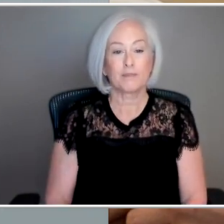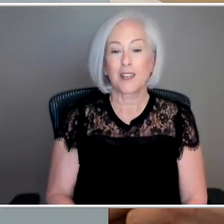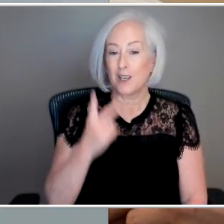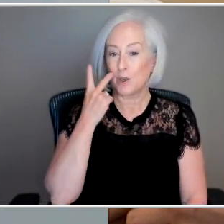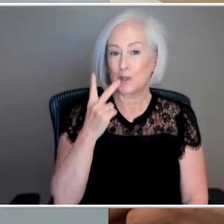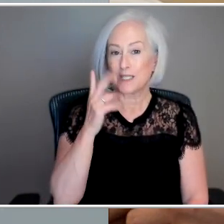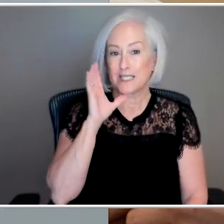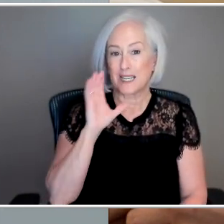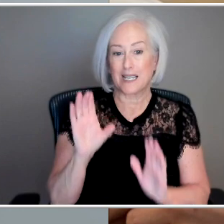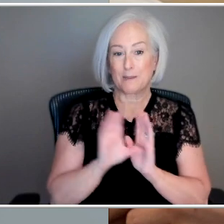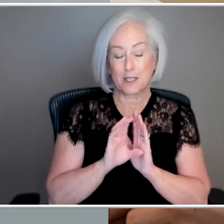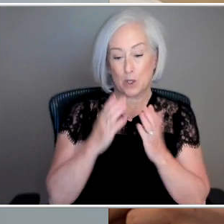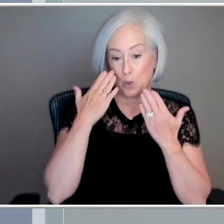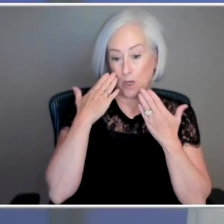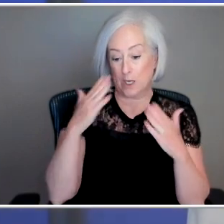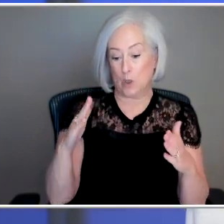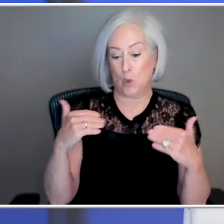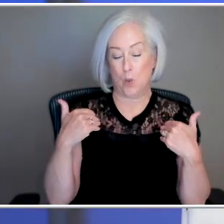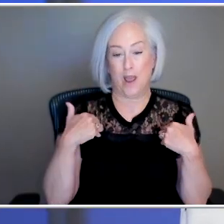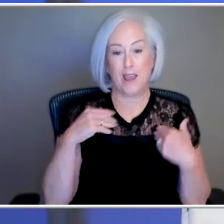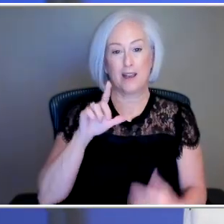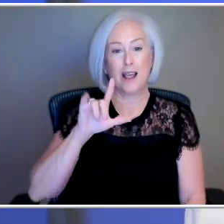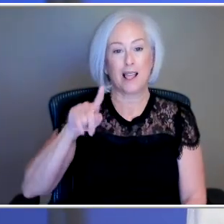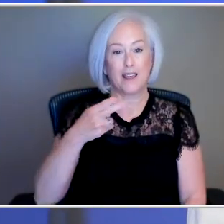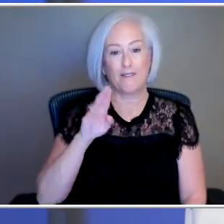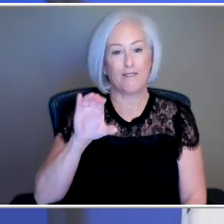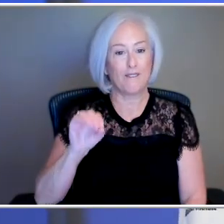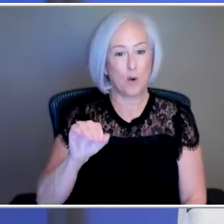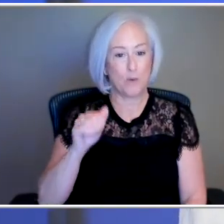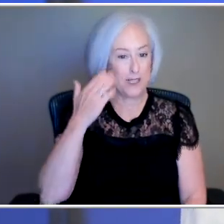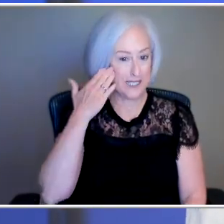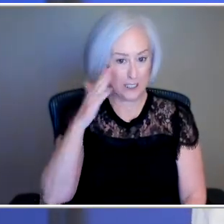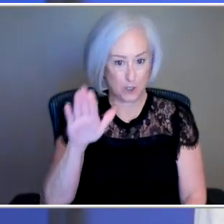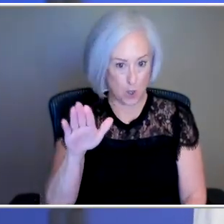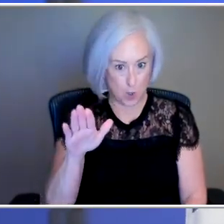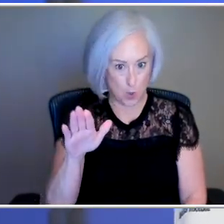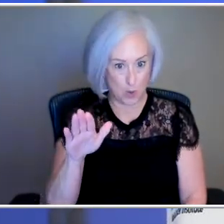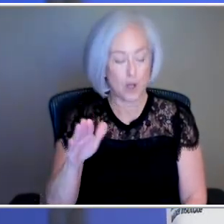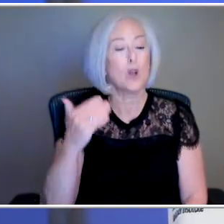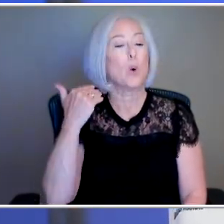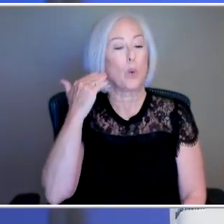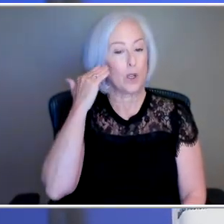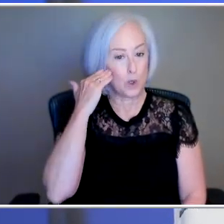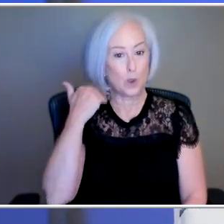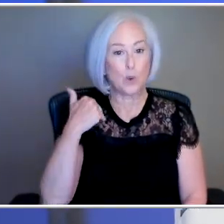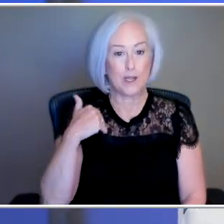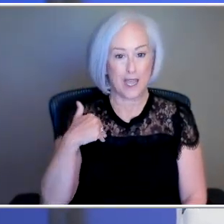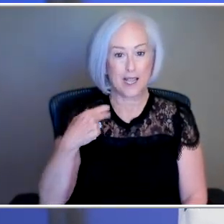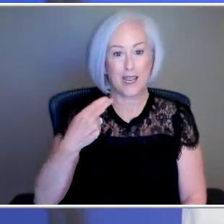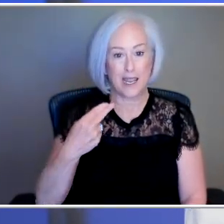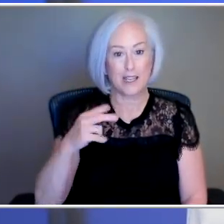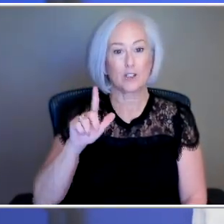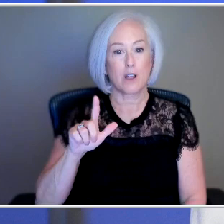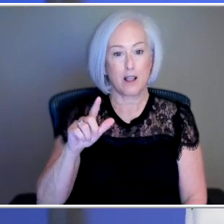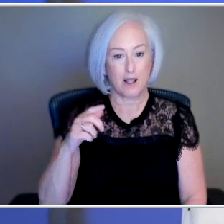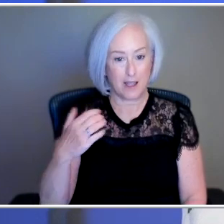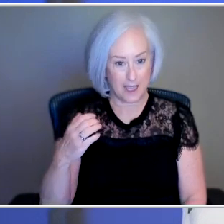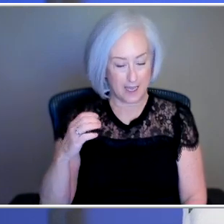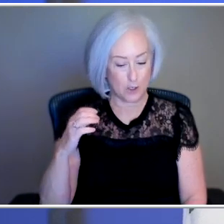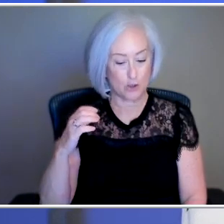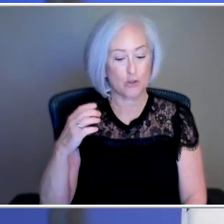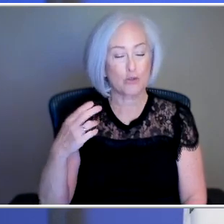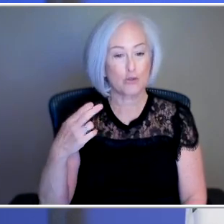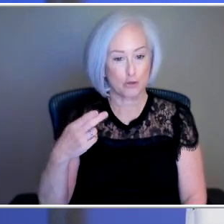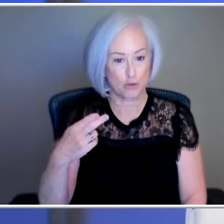not know that he had the lymphoma underlying. So we just knew that he had HLH that was caused by the EBV virus.